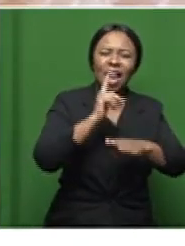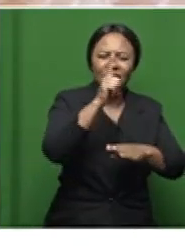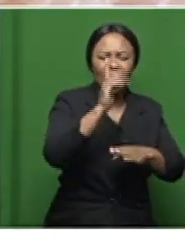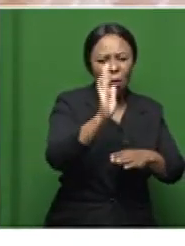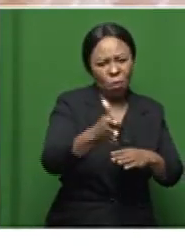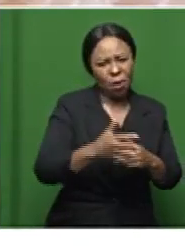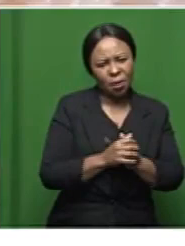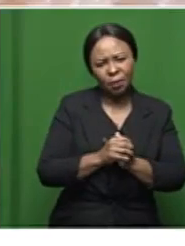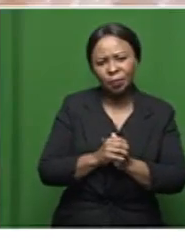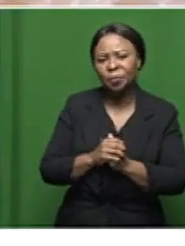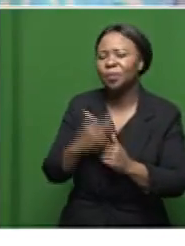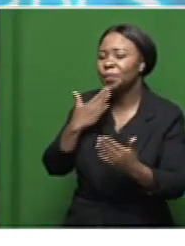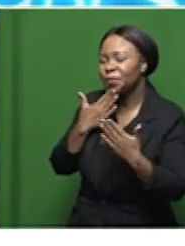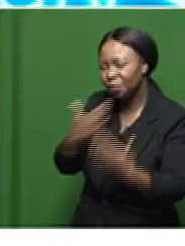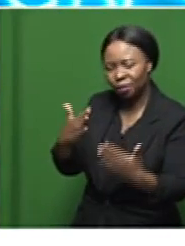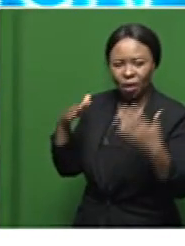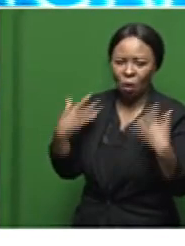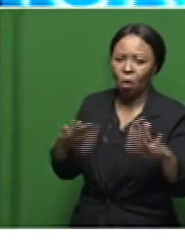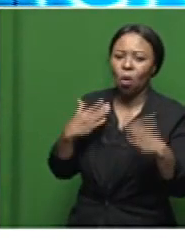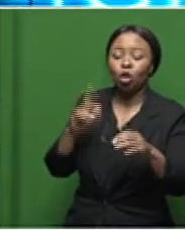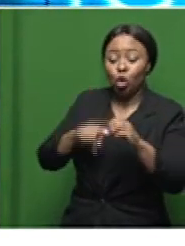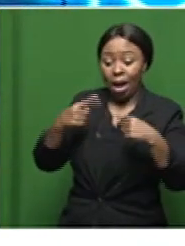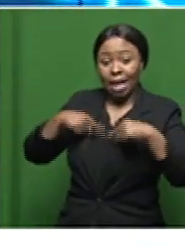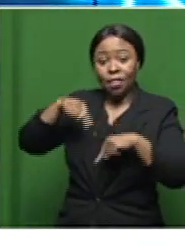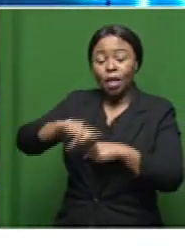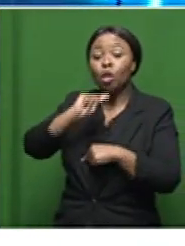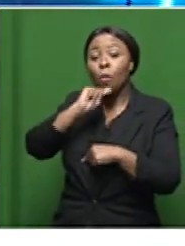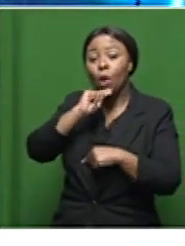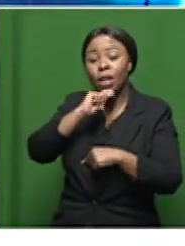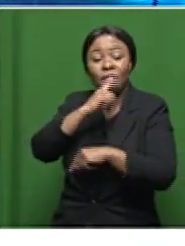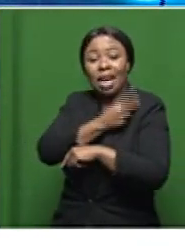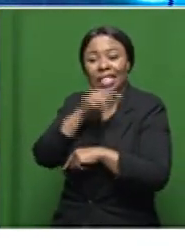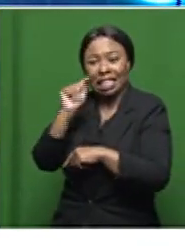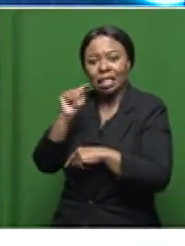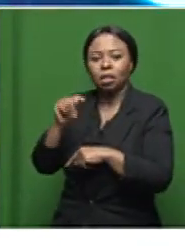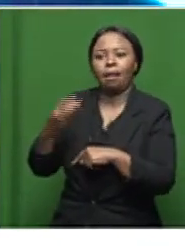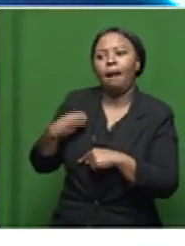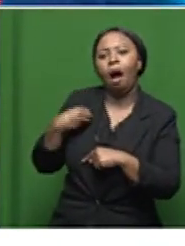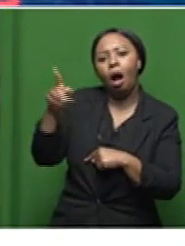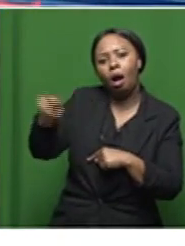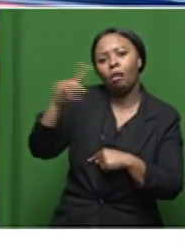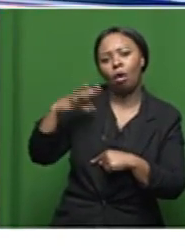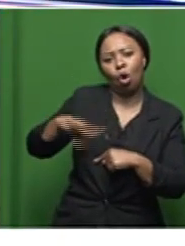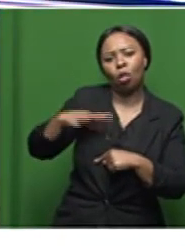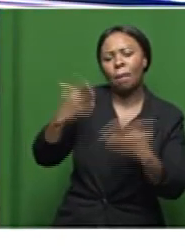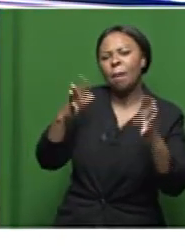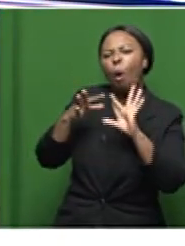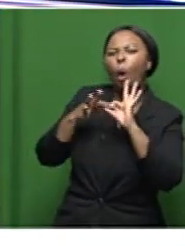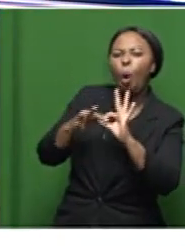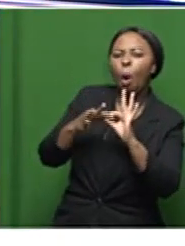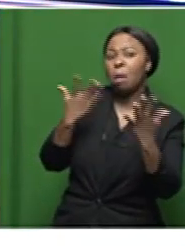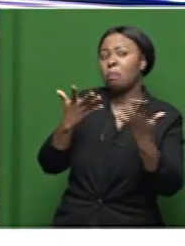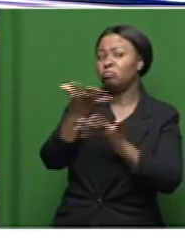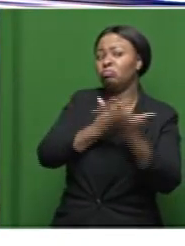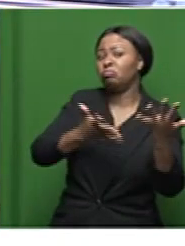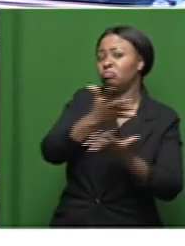you so much for joining us this morning and really addressing this issue of HPV vaccination in young girls. I think a lot of people sitting at home maybe have that chat with the